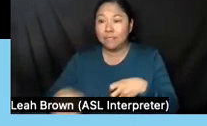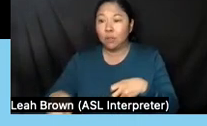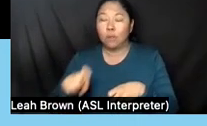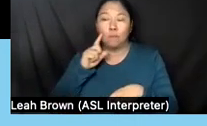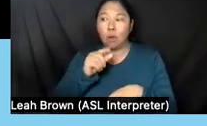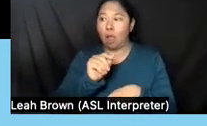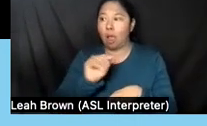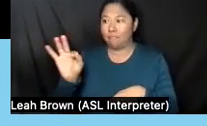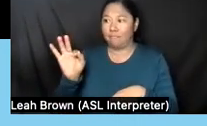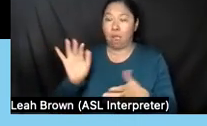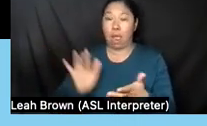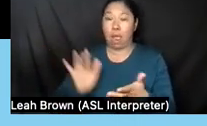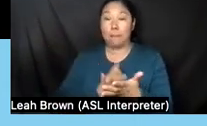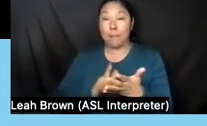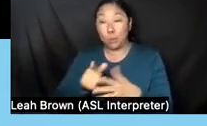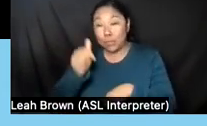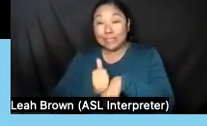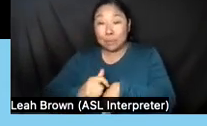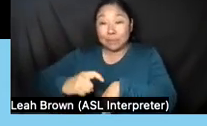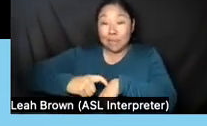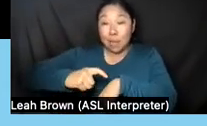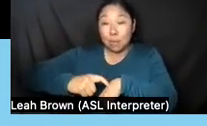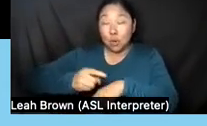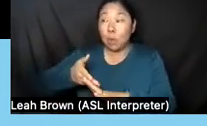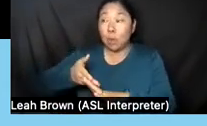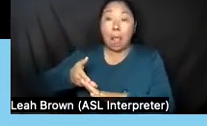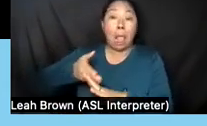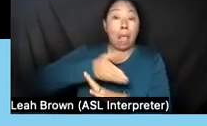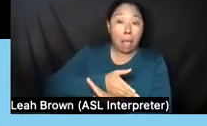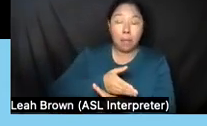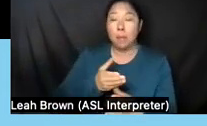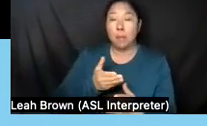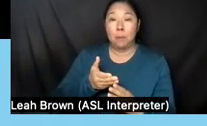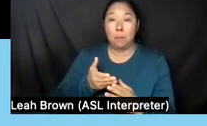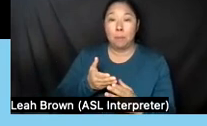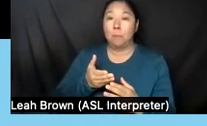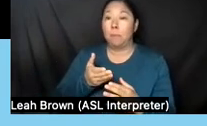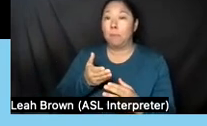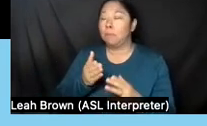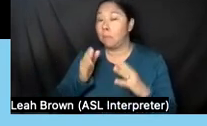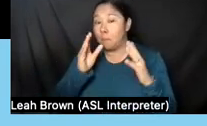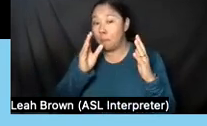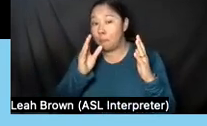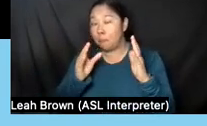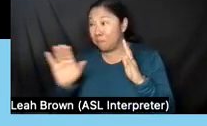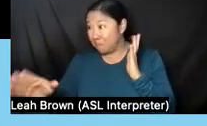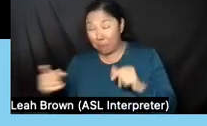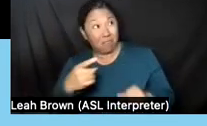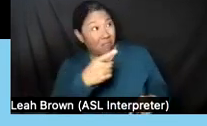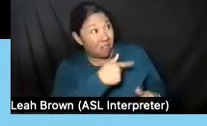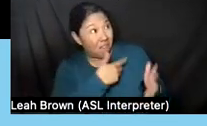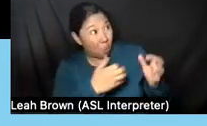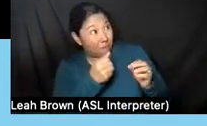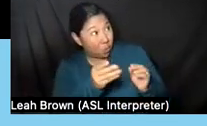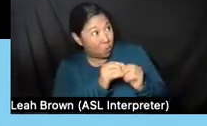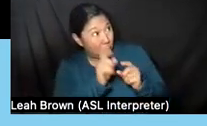can set that timer and set it a little earlier than you expect, and then help them model, say, can I have a few more minutes, and then honor that so they learn